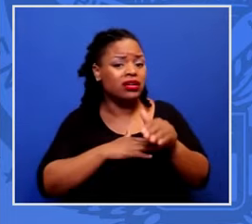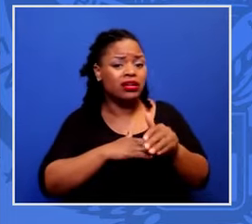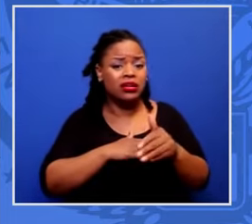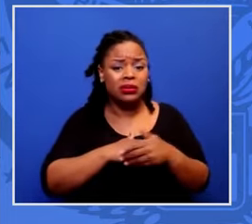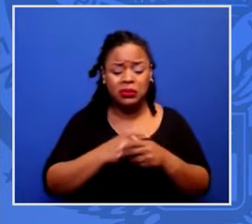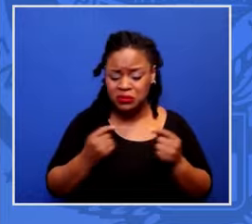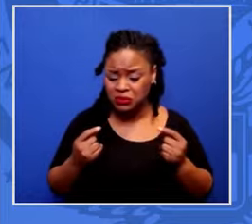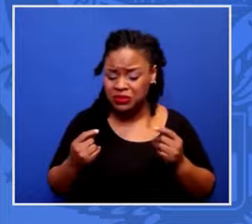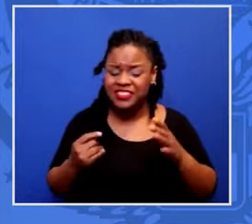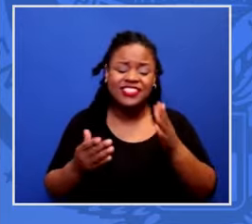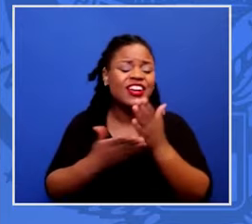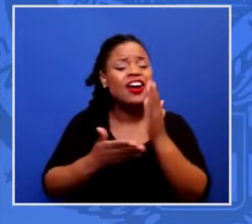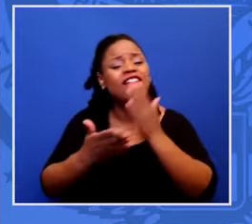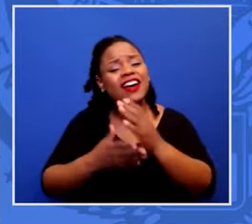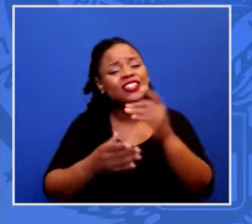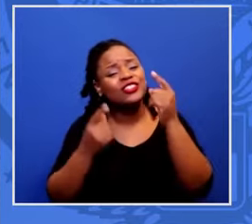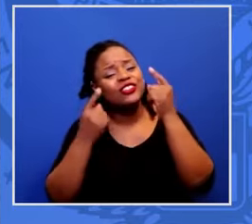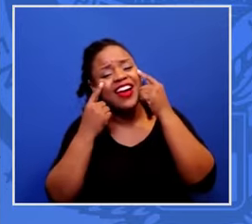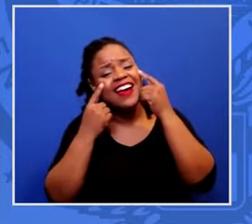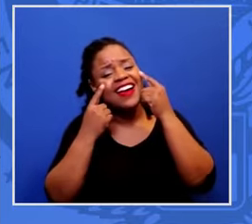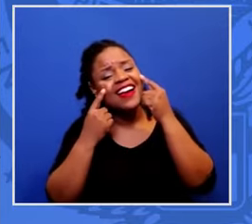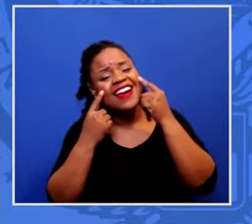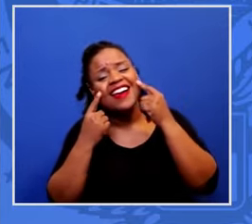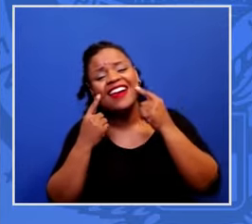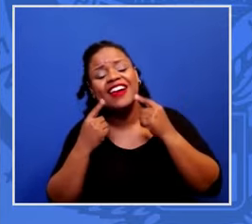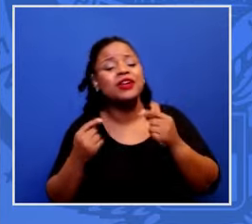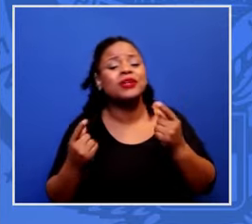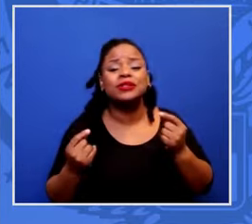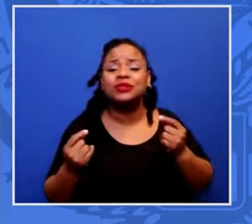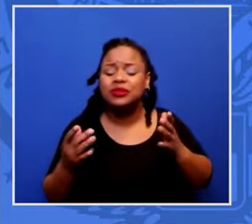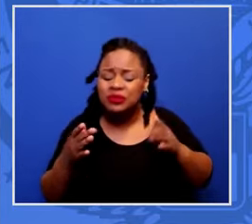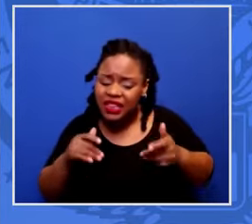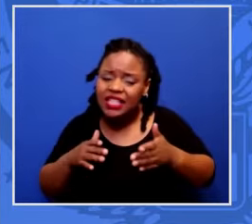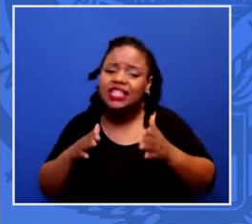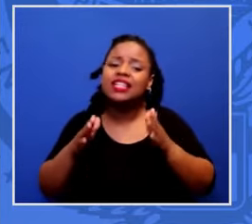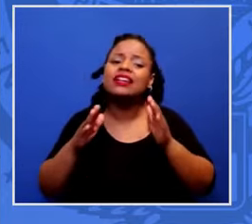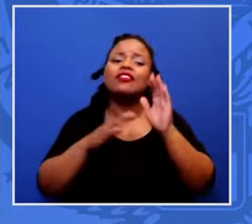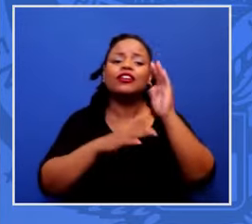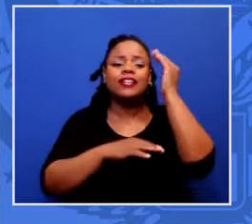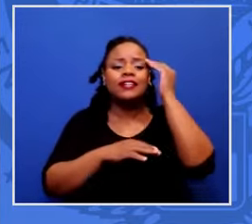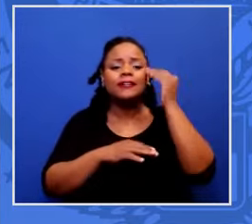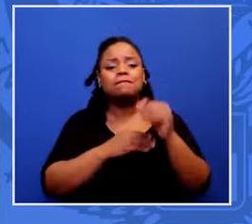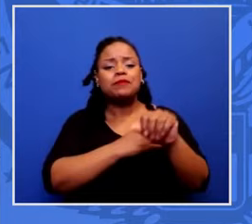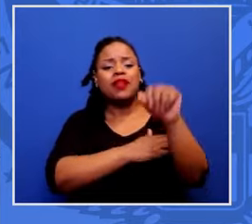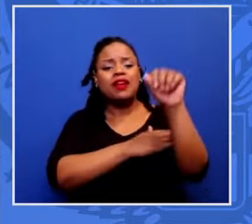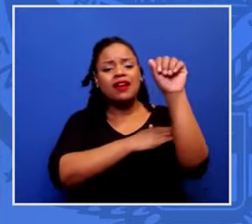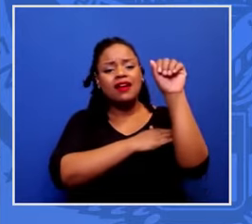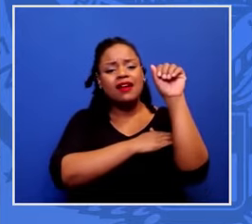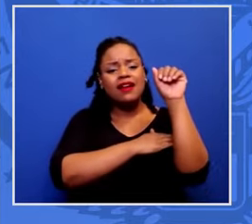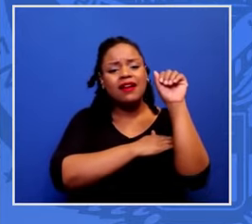as long as you hold your head. 'Cause we're on our way to